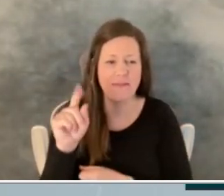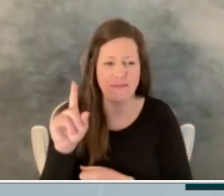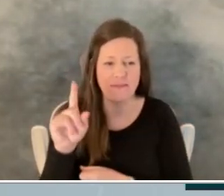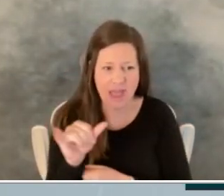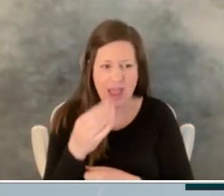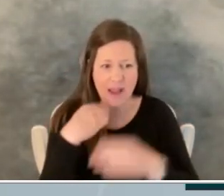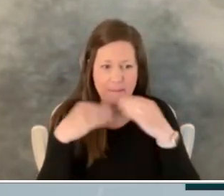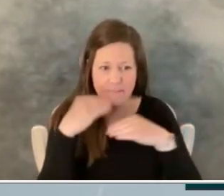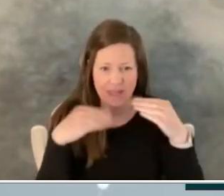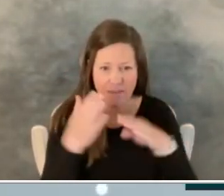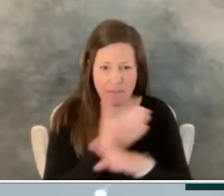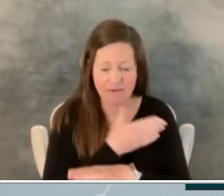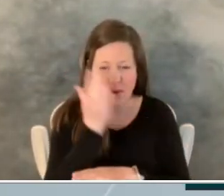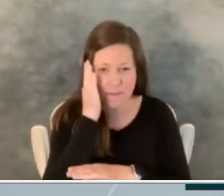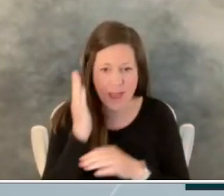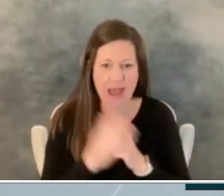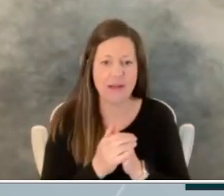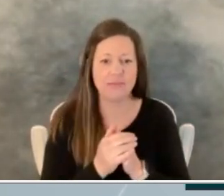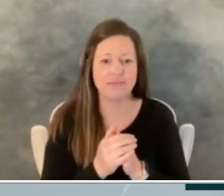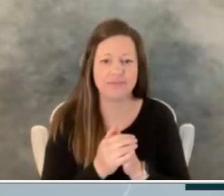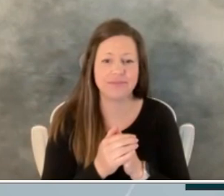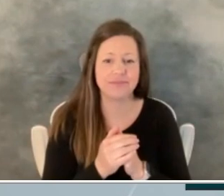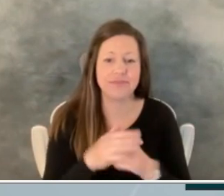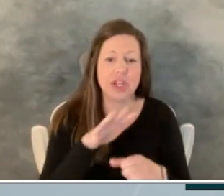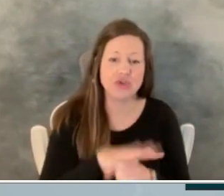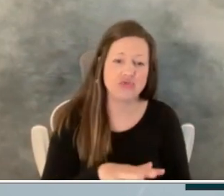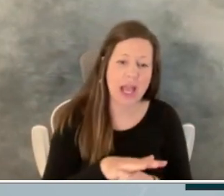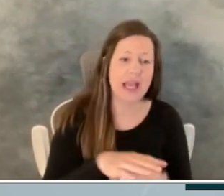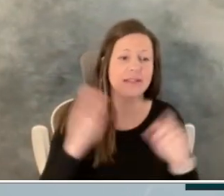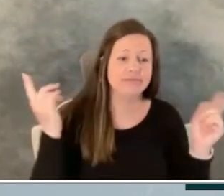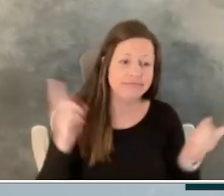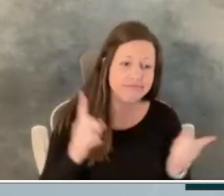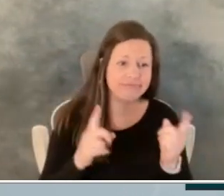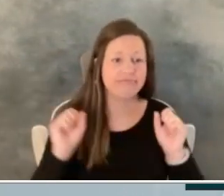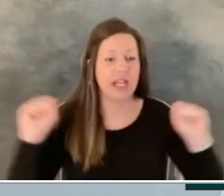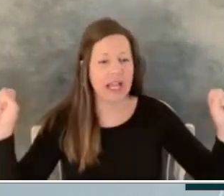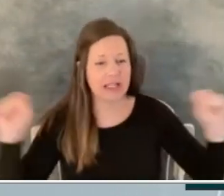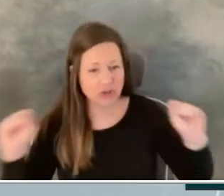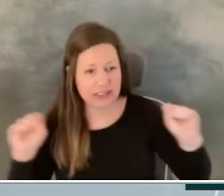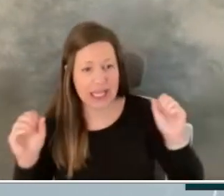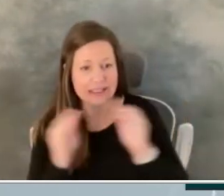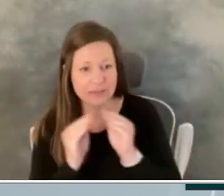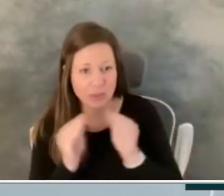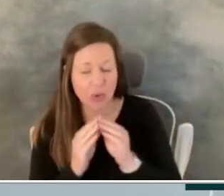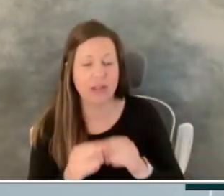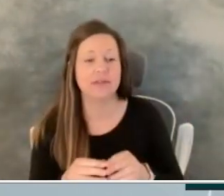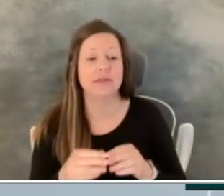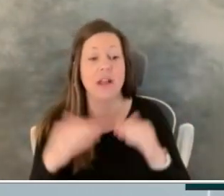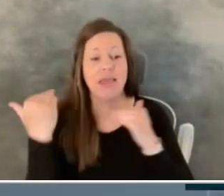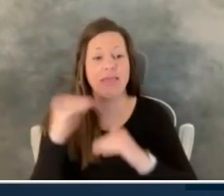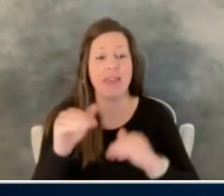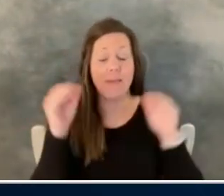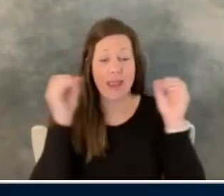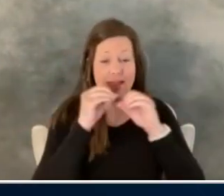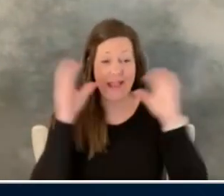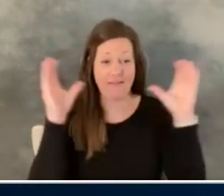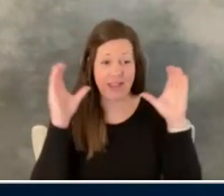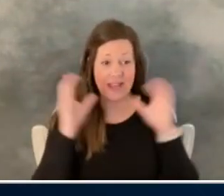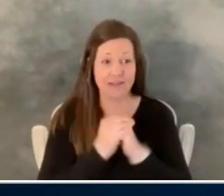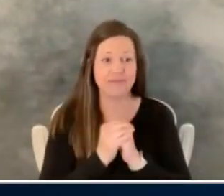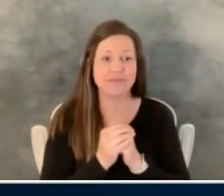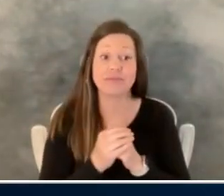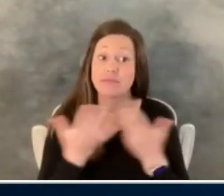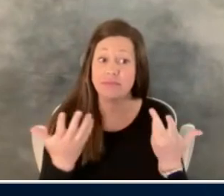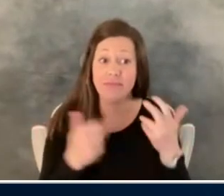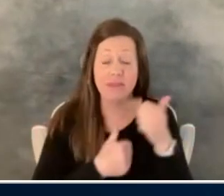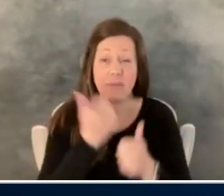exercise, less caffeine. That's a long list of a lot of things that a lot of people do. Dr. Luthra, can most sleep problems, though,